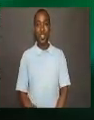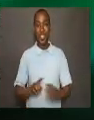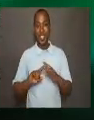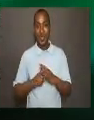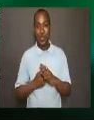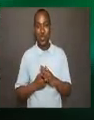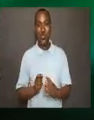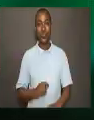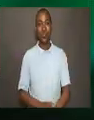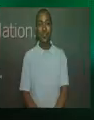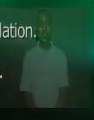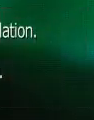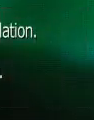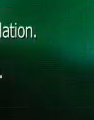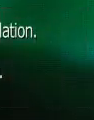Begin.